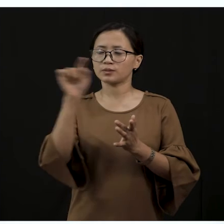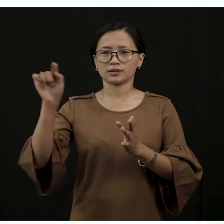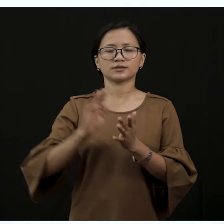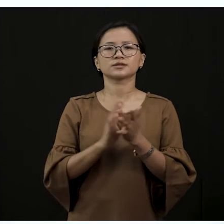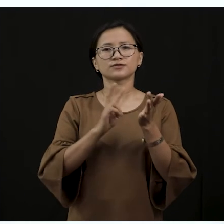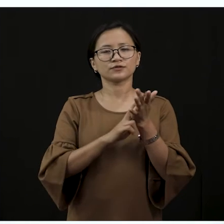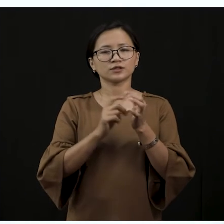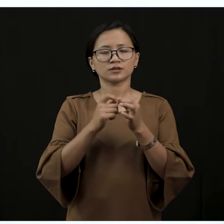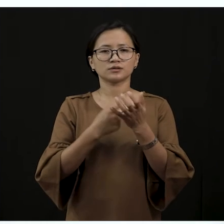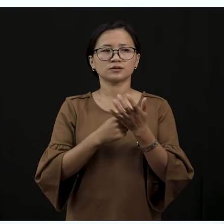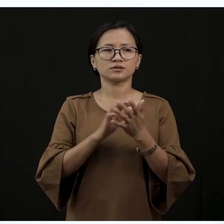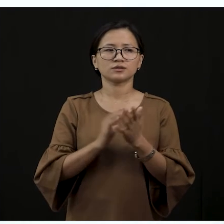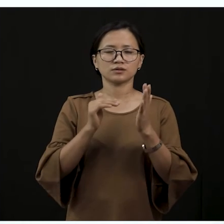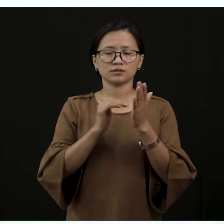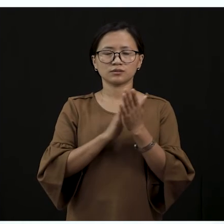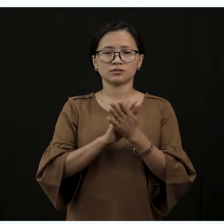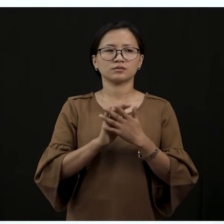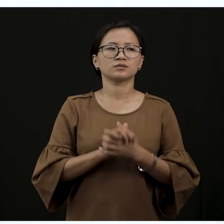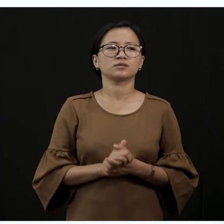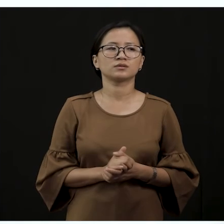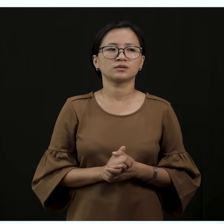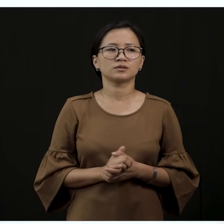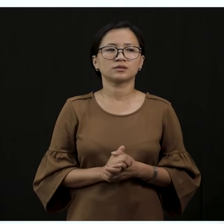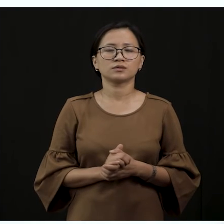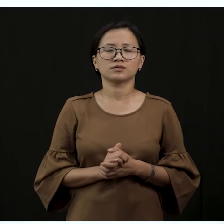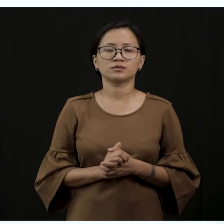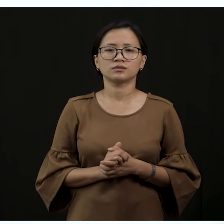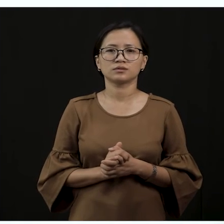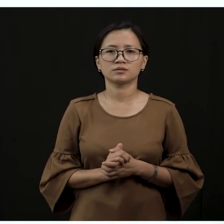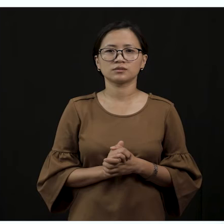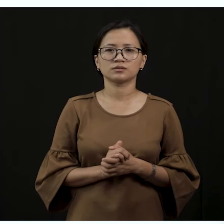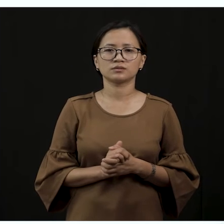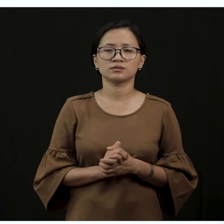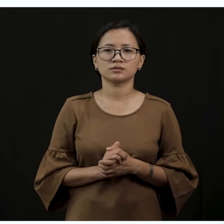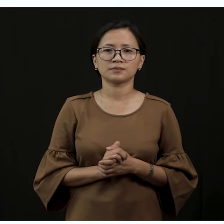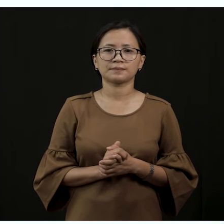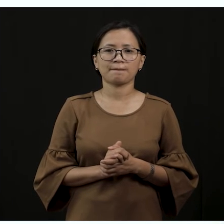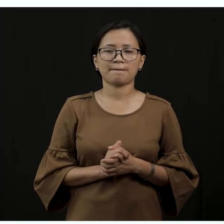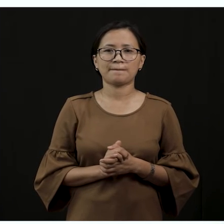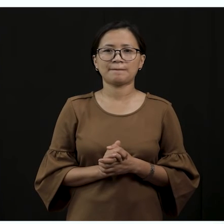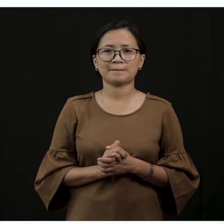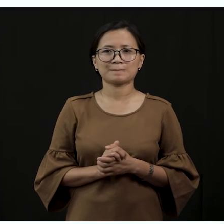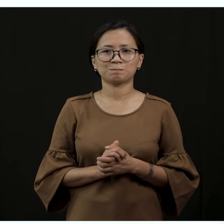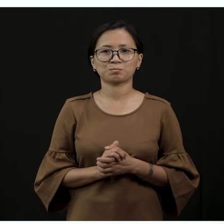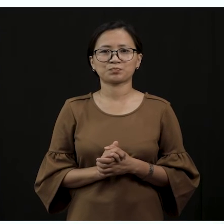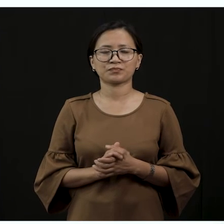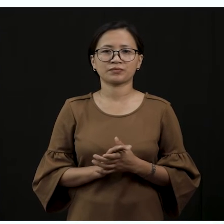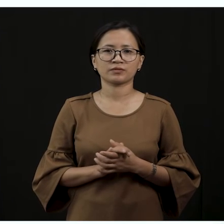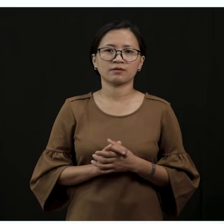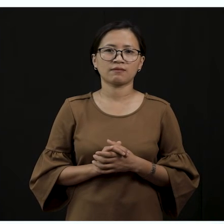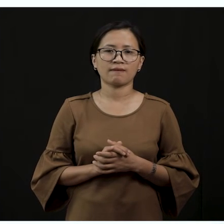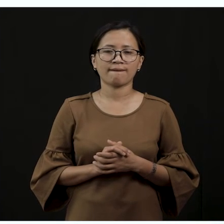square and the blue rectangle is made up of two horizontal lines and two vertical